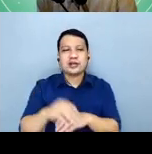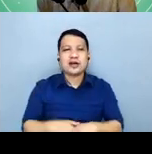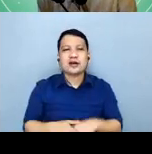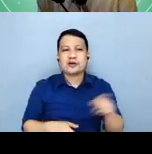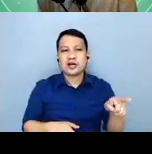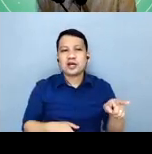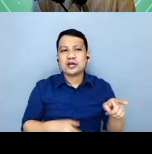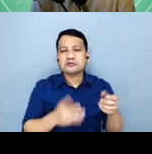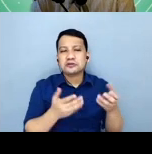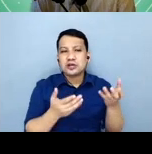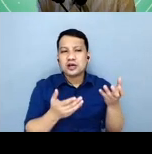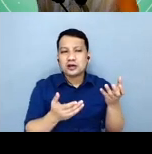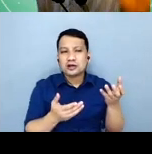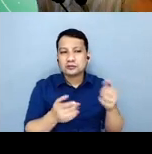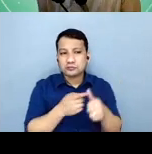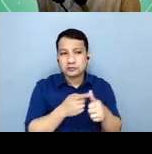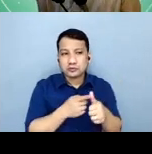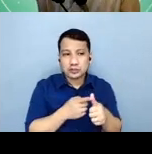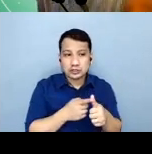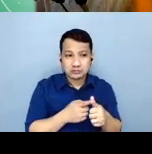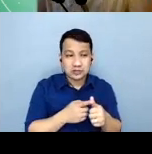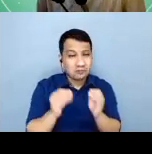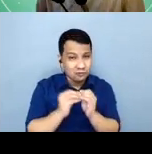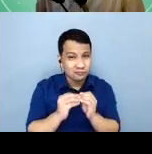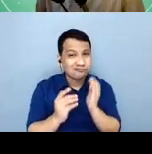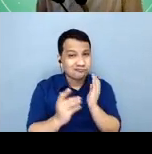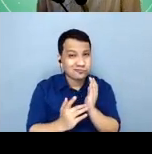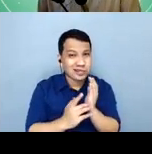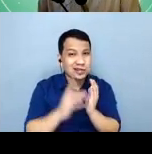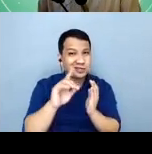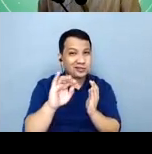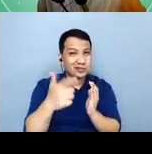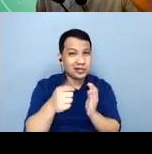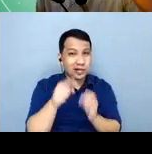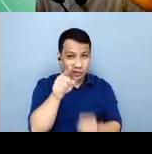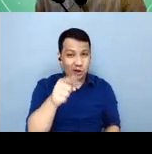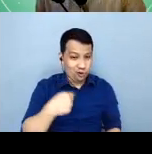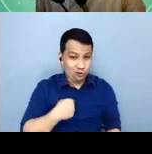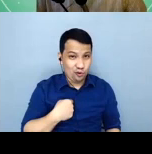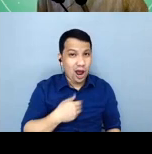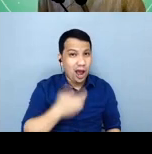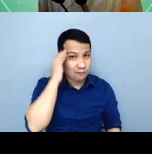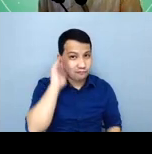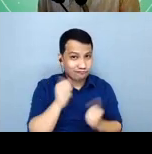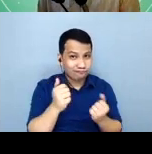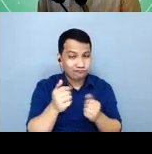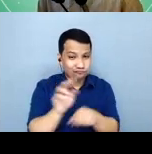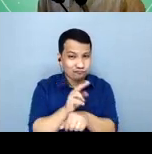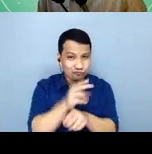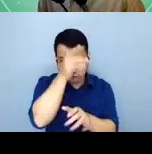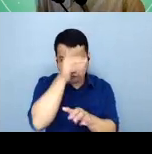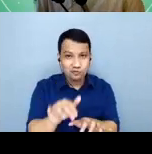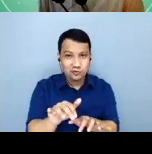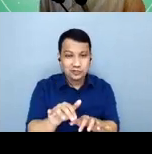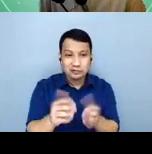key part here is that, one, it's digital. You and I know how to use a computer. We've learned a number of skills. Many of you might even know how